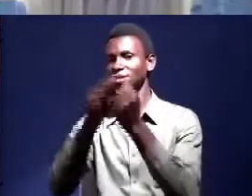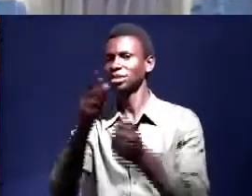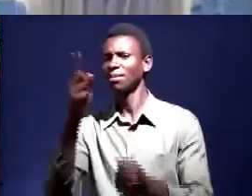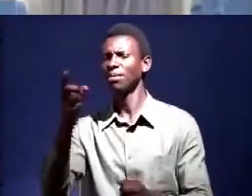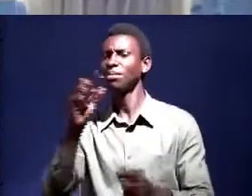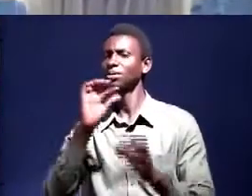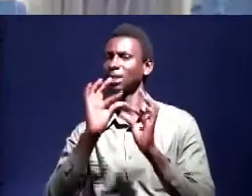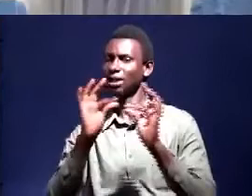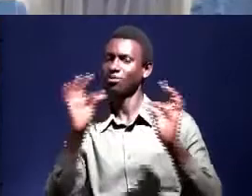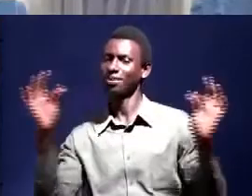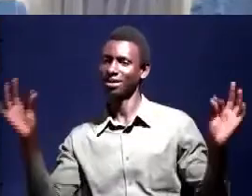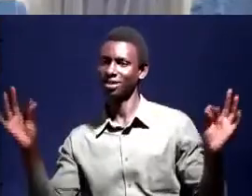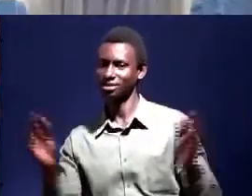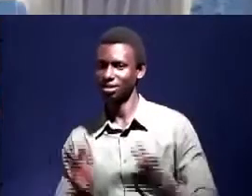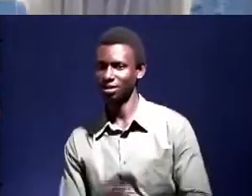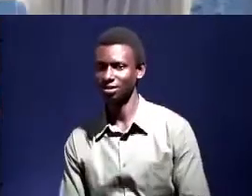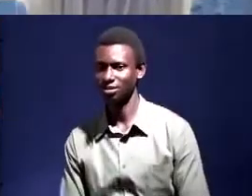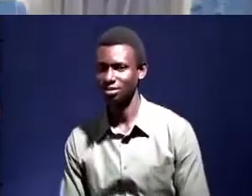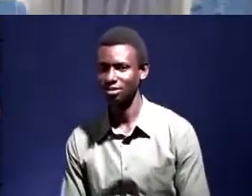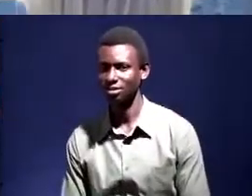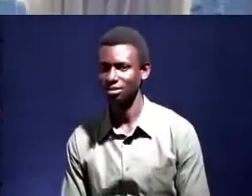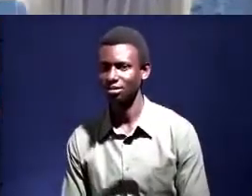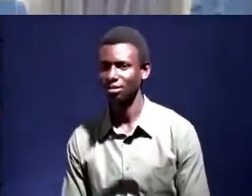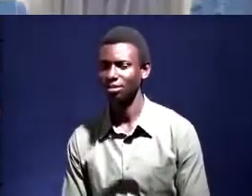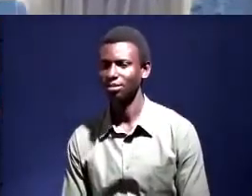It's another thing to please your mother.